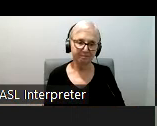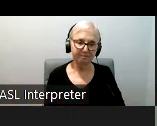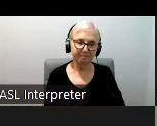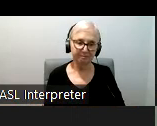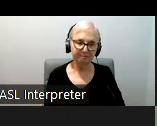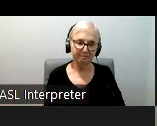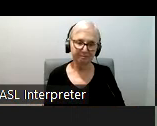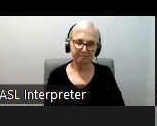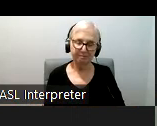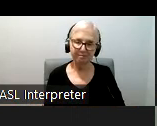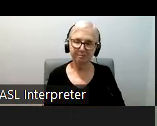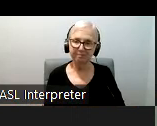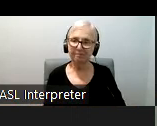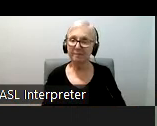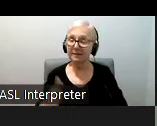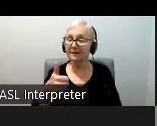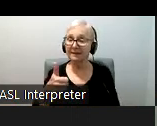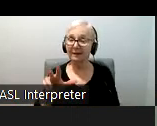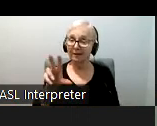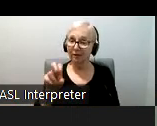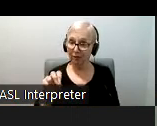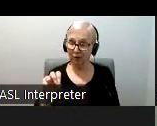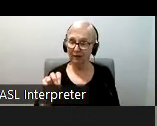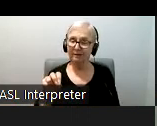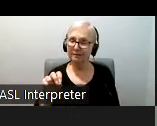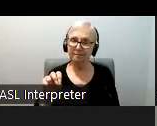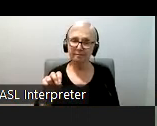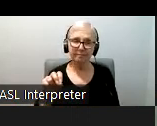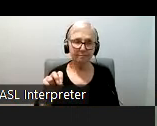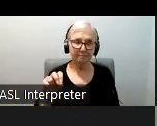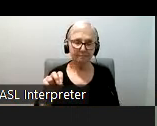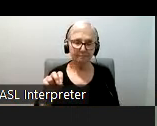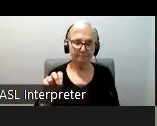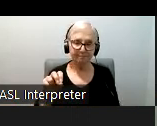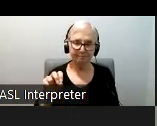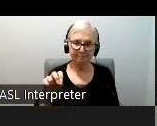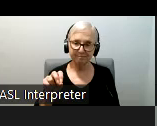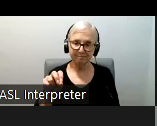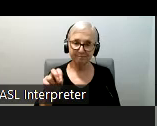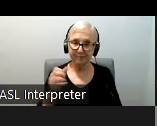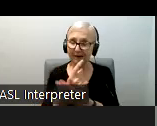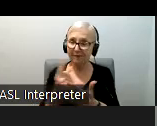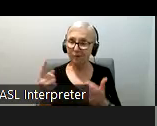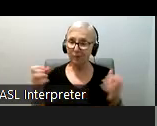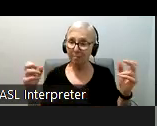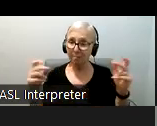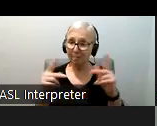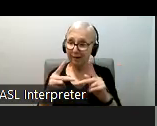About 30 seconds. All right. It's 10:30. Let's call 10:30. Have everybody come back from